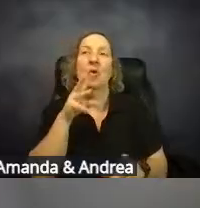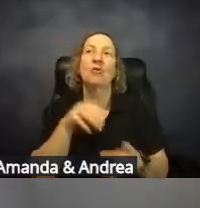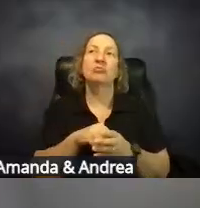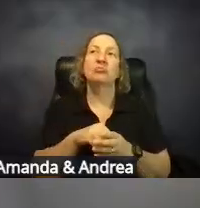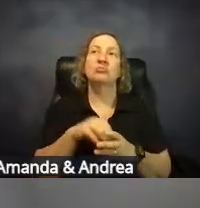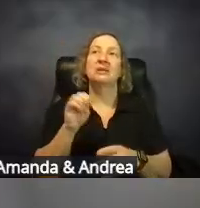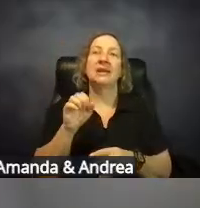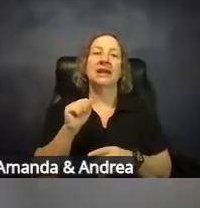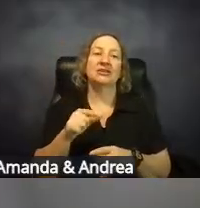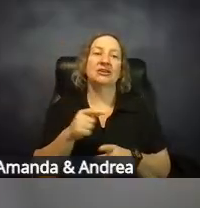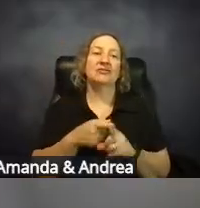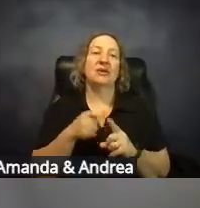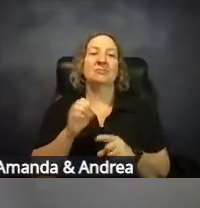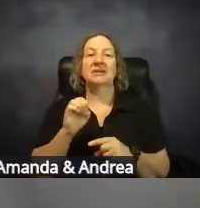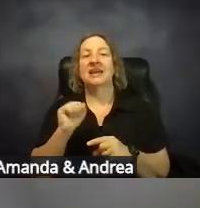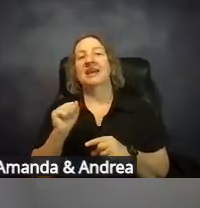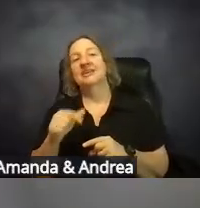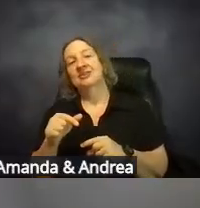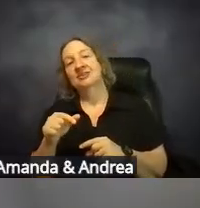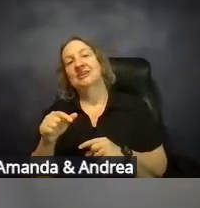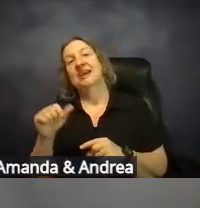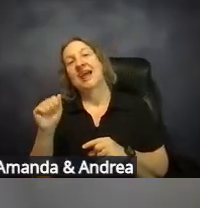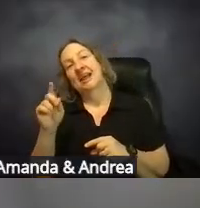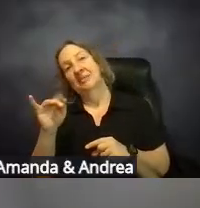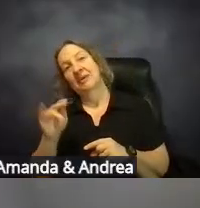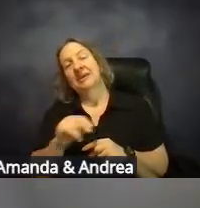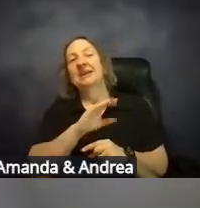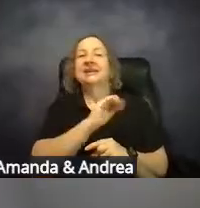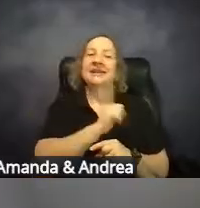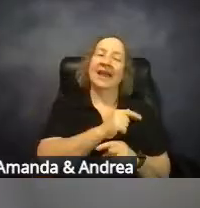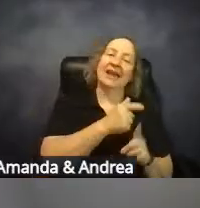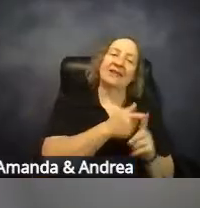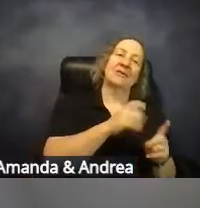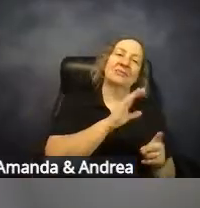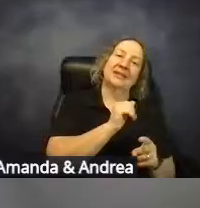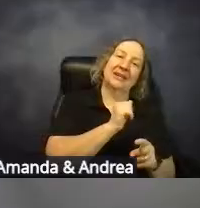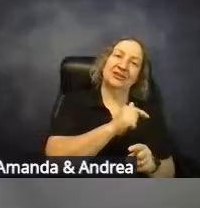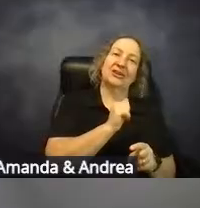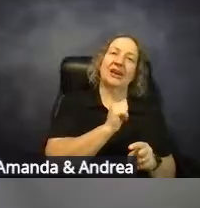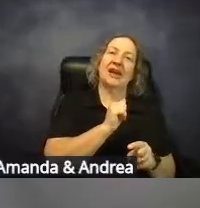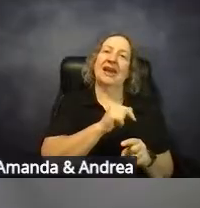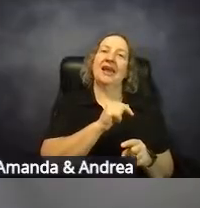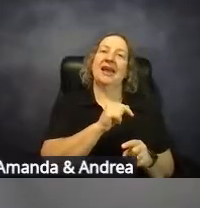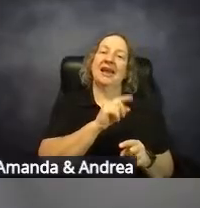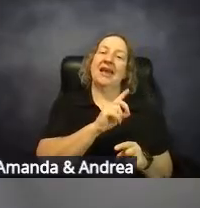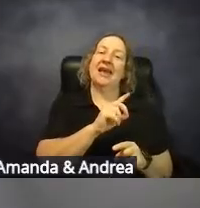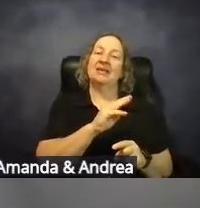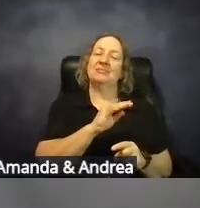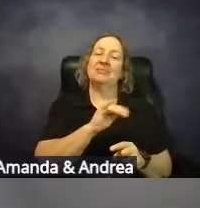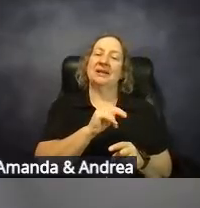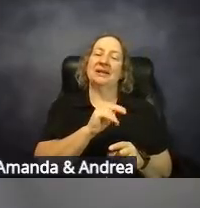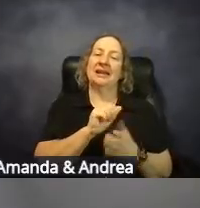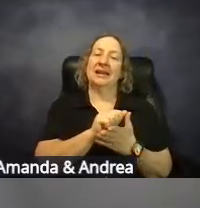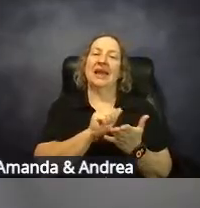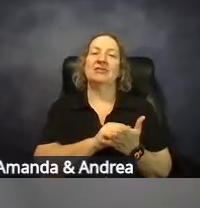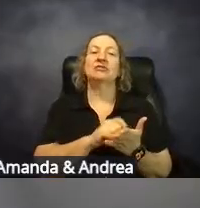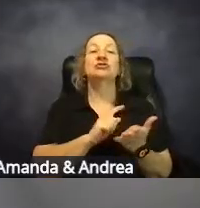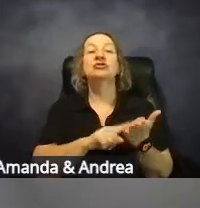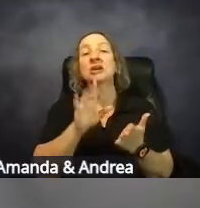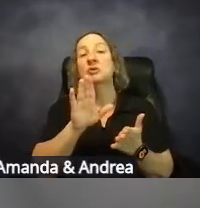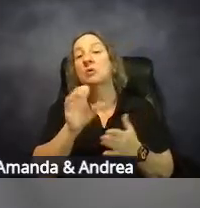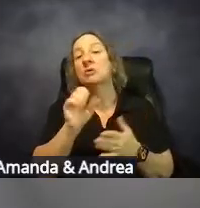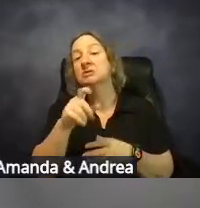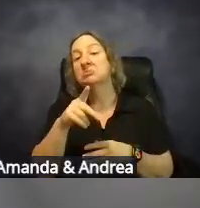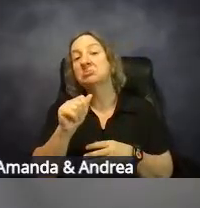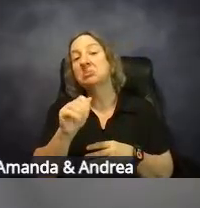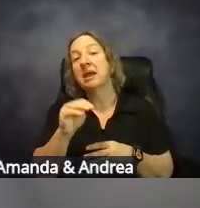it came from EAG admin. For folks who are members of the CAG, it came from the CAG admin account. And I would say check your spam if you're not